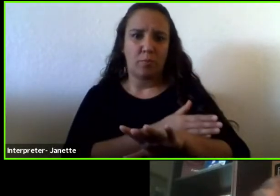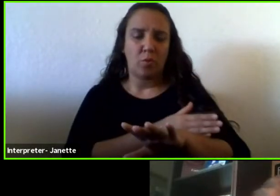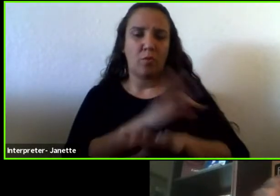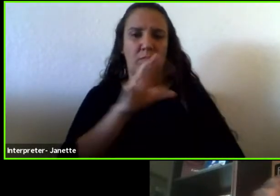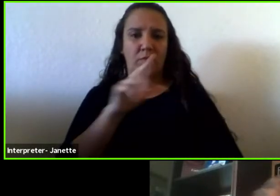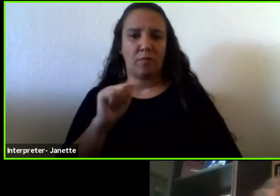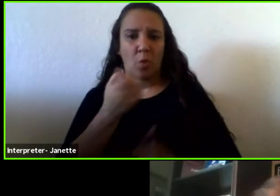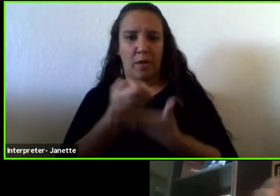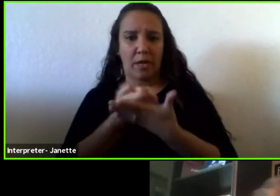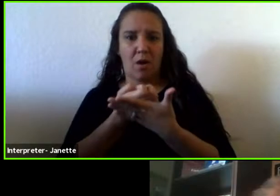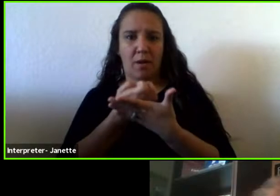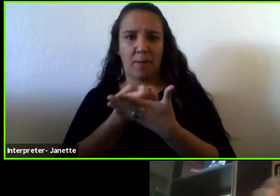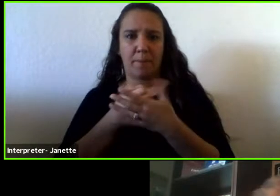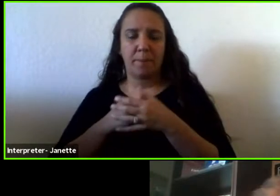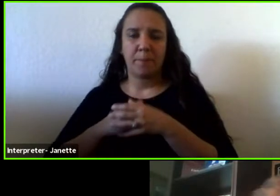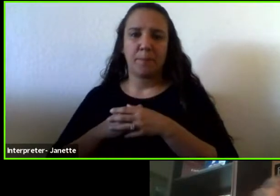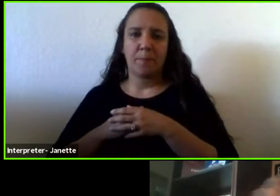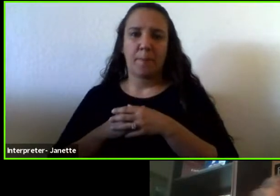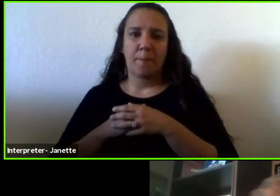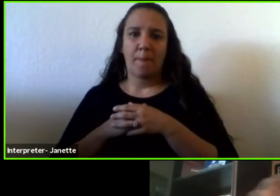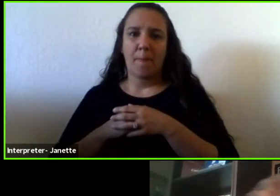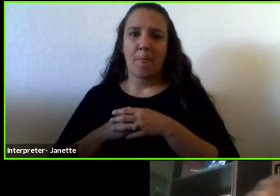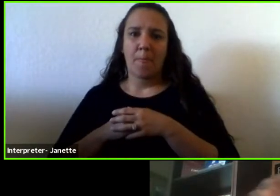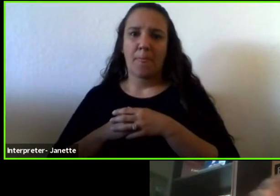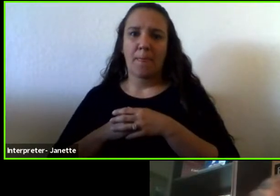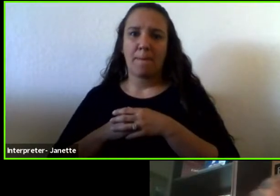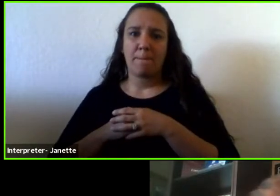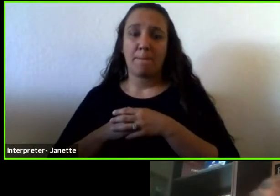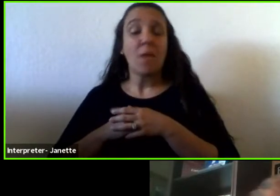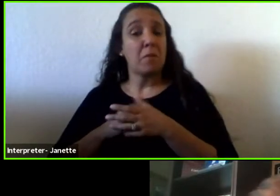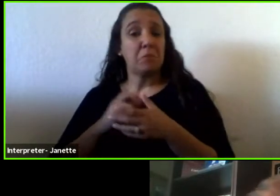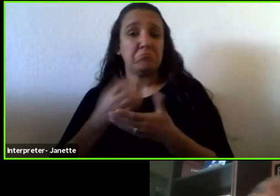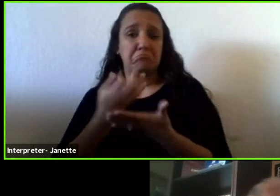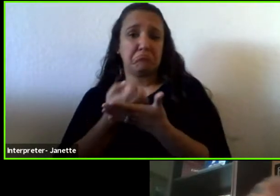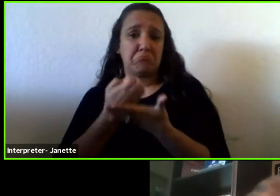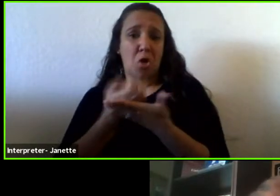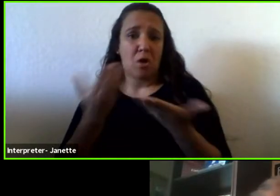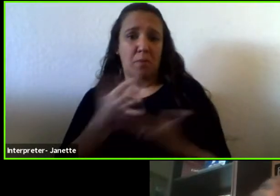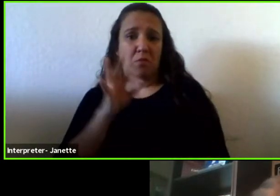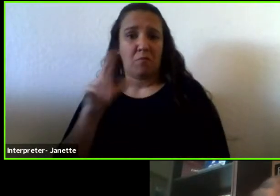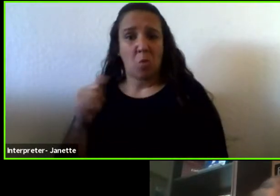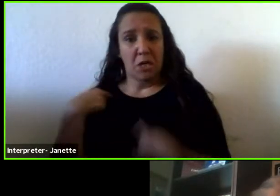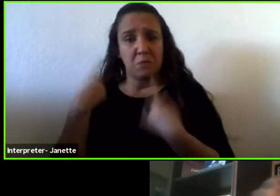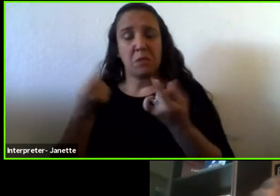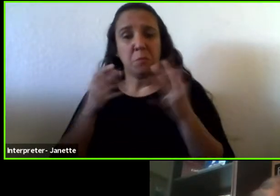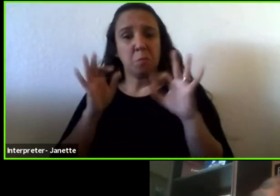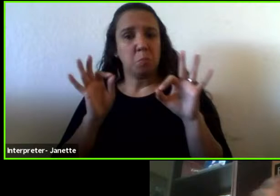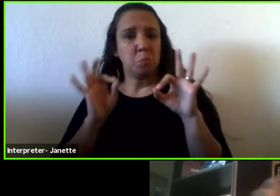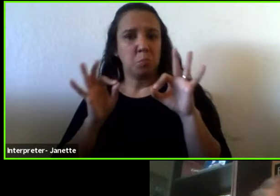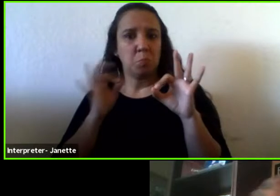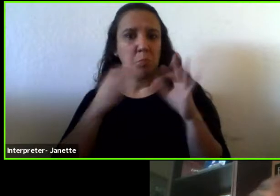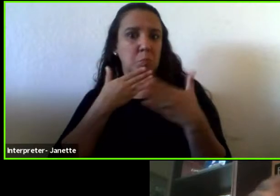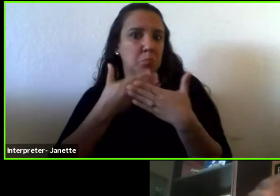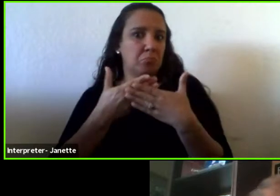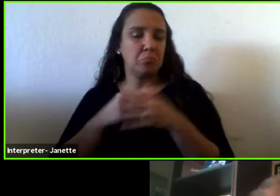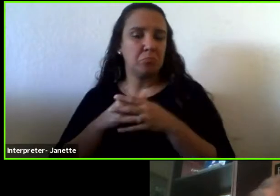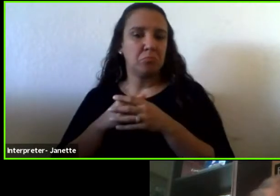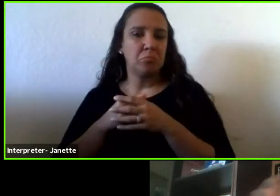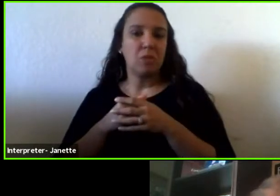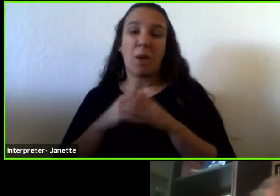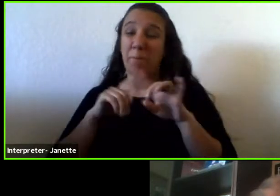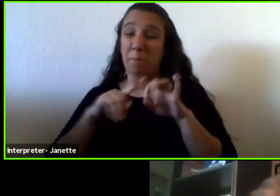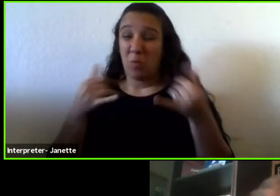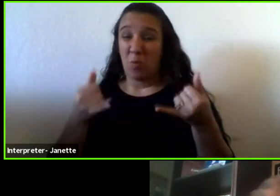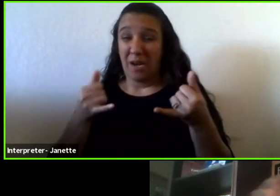is, obviously been traditionally very healthy, albeit tourism is tough right